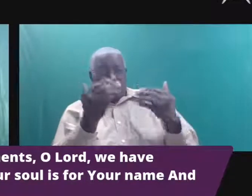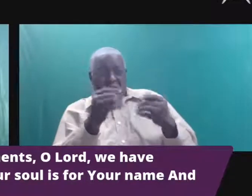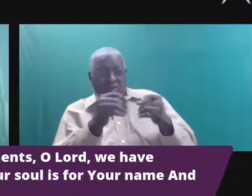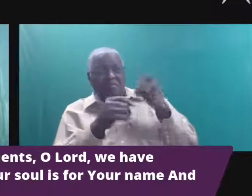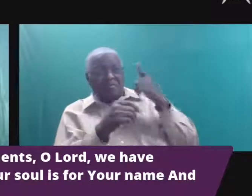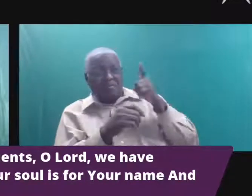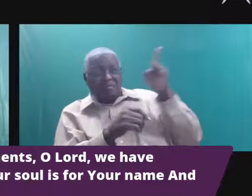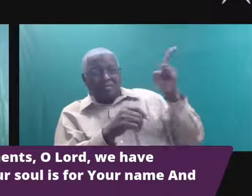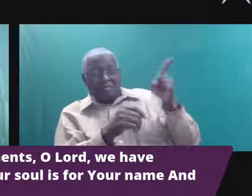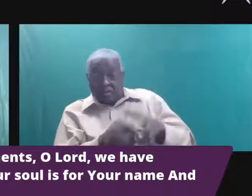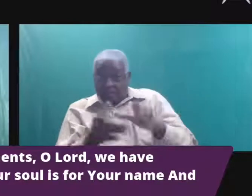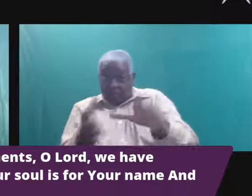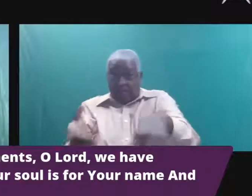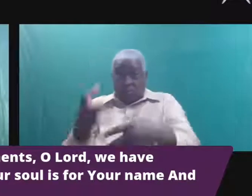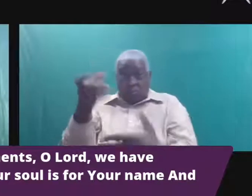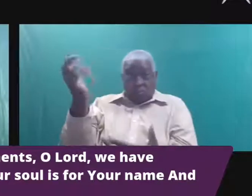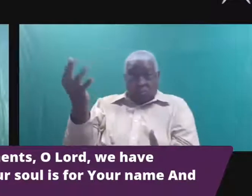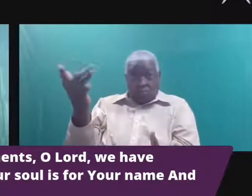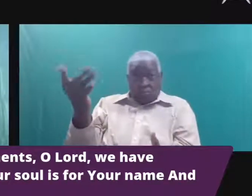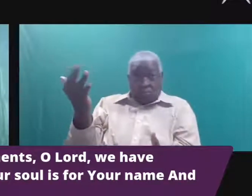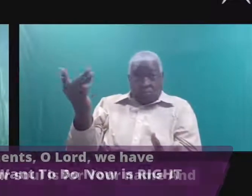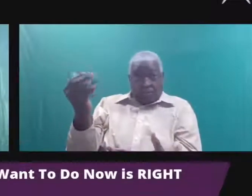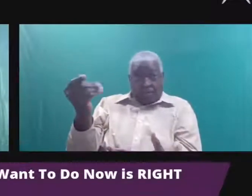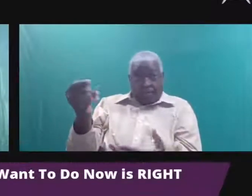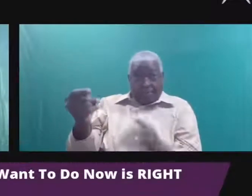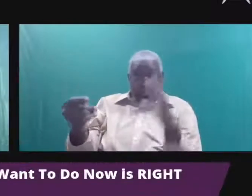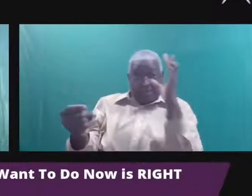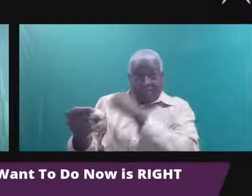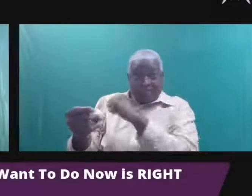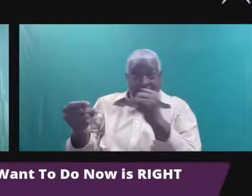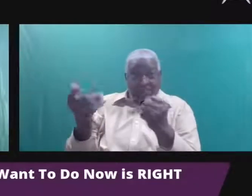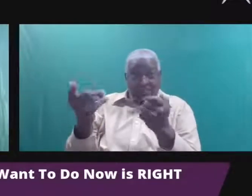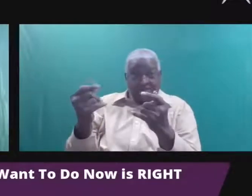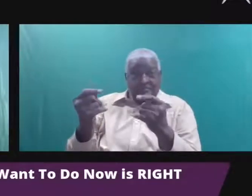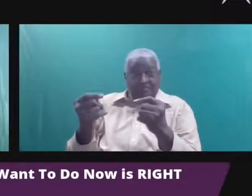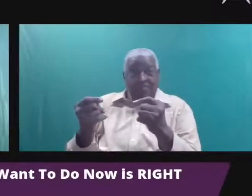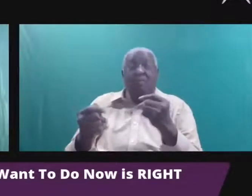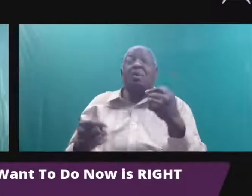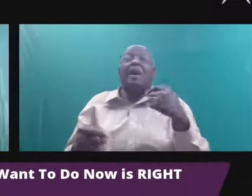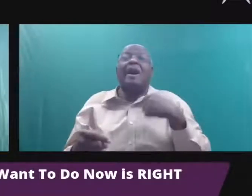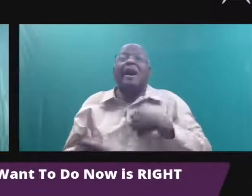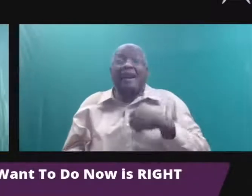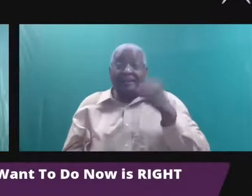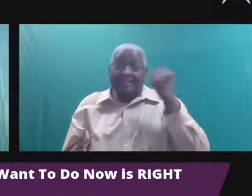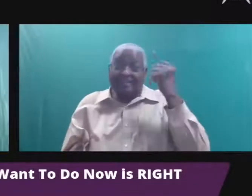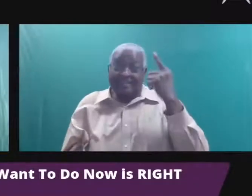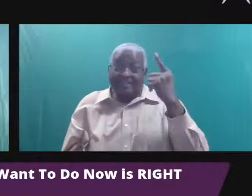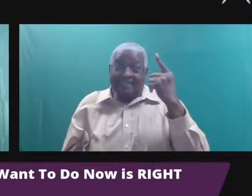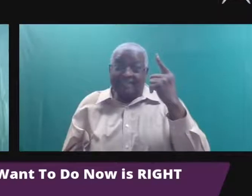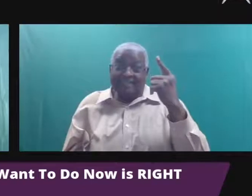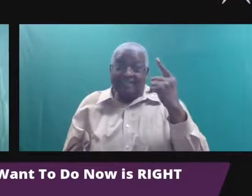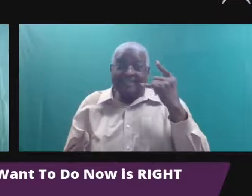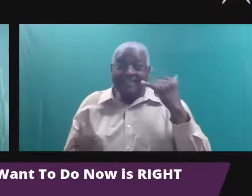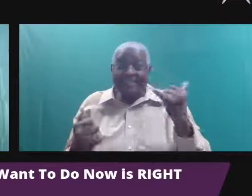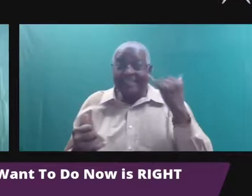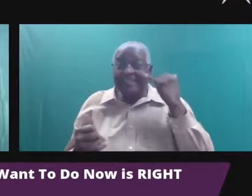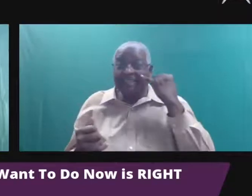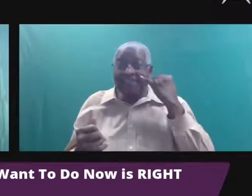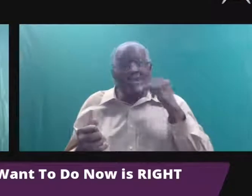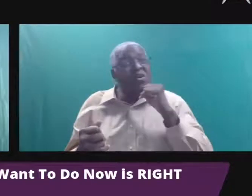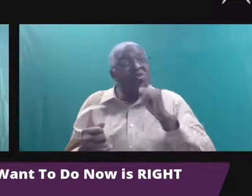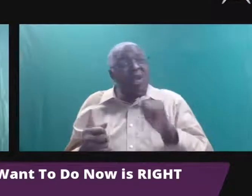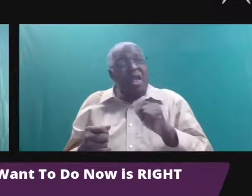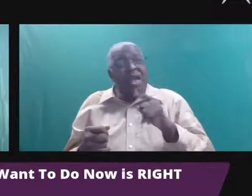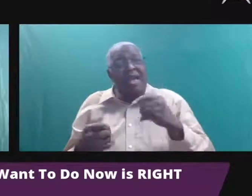name." Catch this. Hold on. Maybe you missed it. What I realize when I make up my mind is I don't have